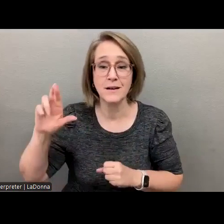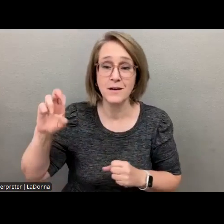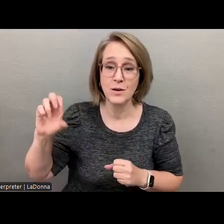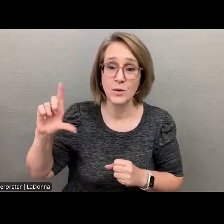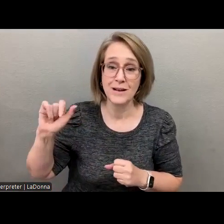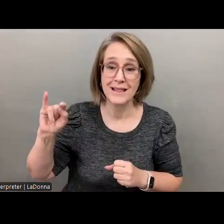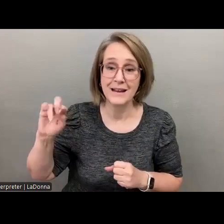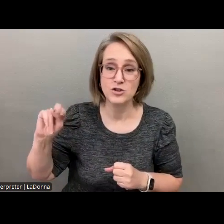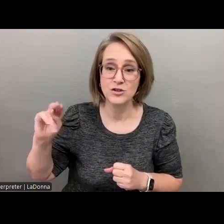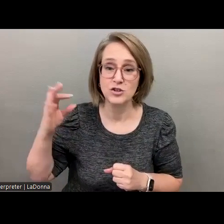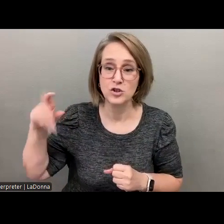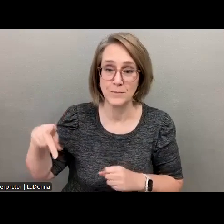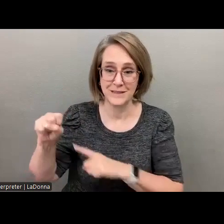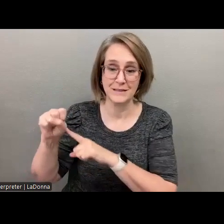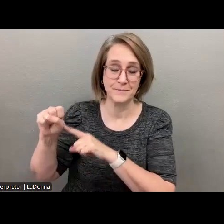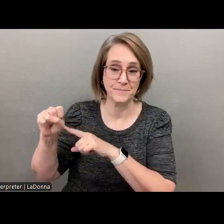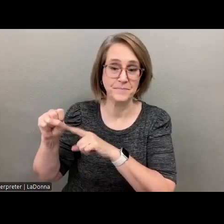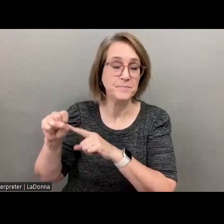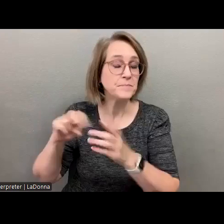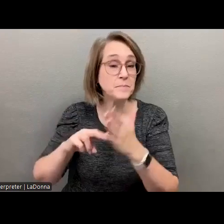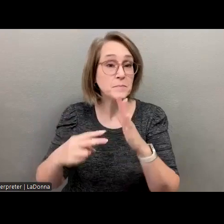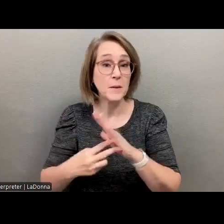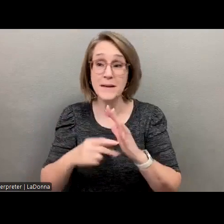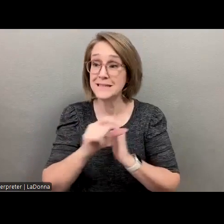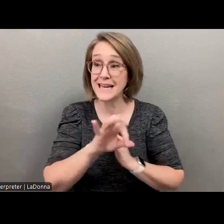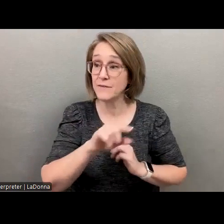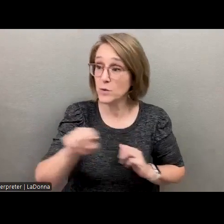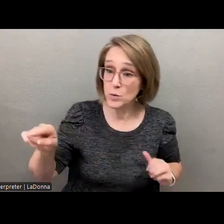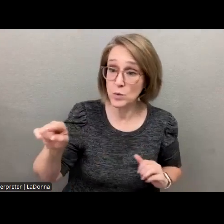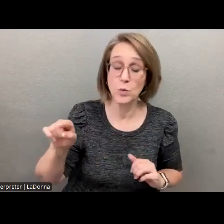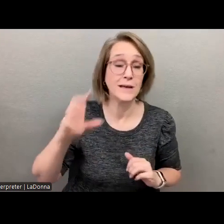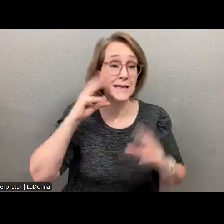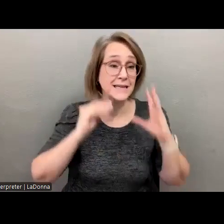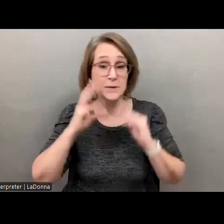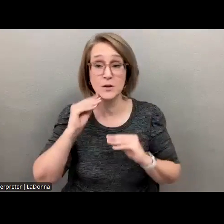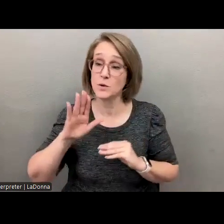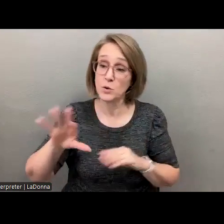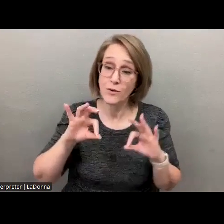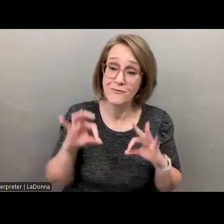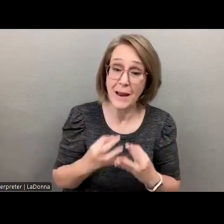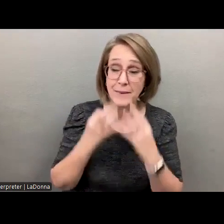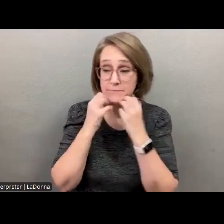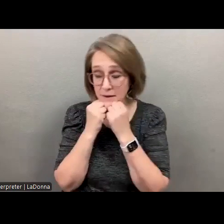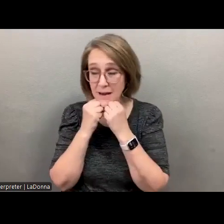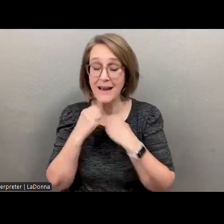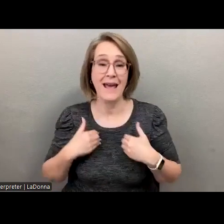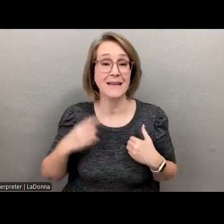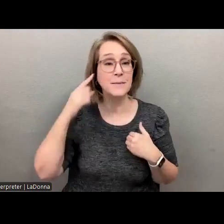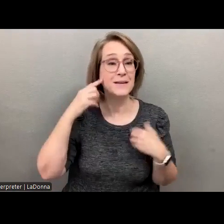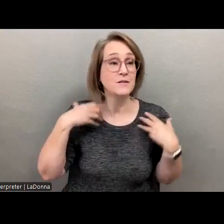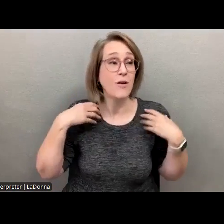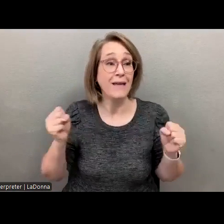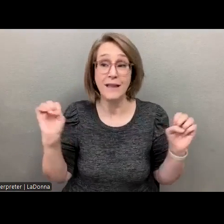communities assures them that if their loved ones experience a mental health emergency, they will find within our